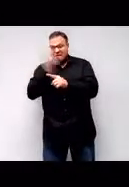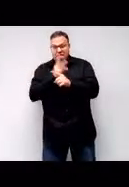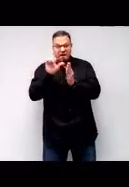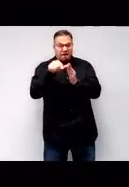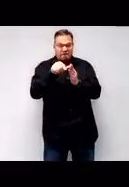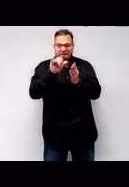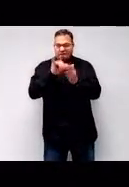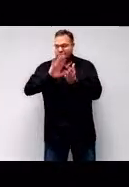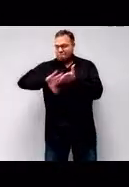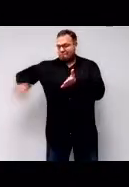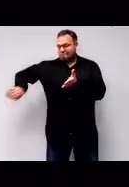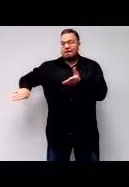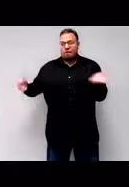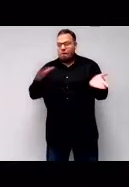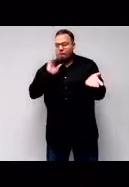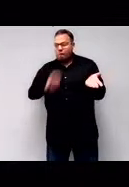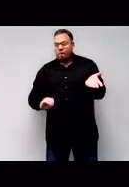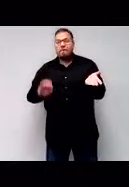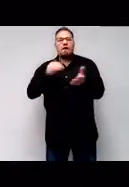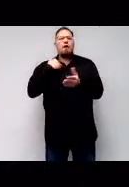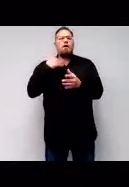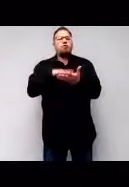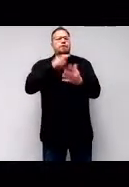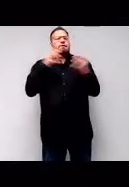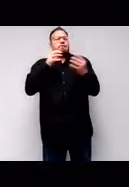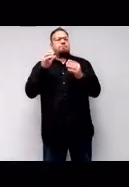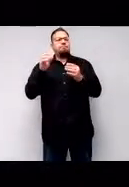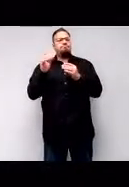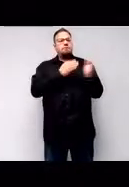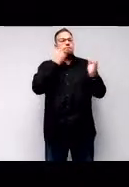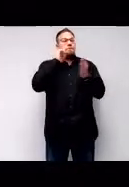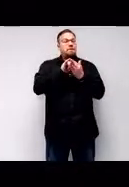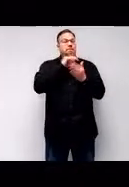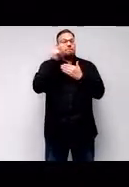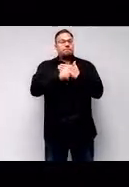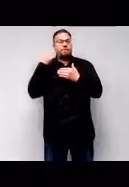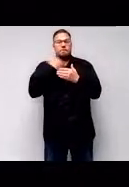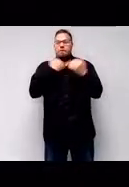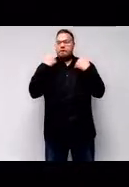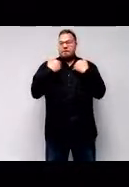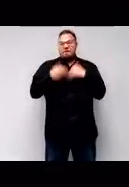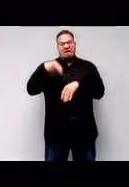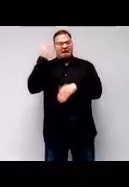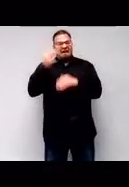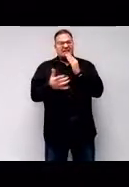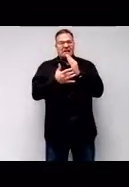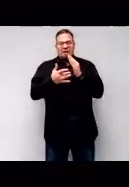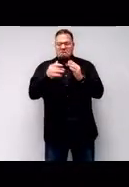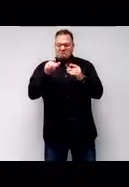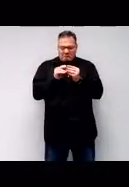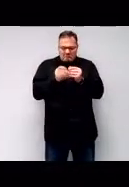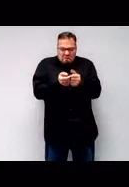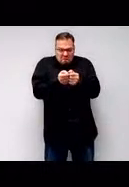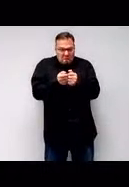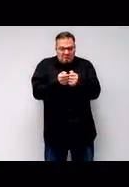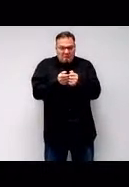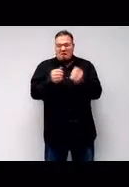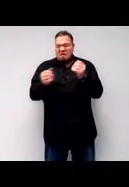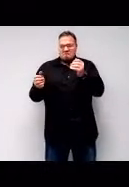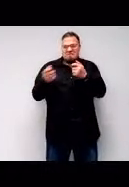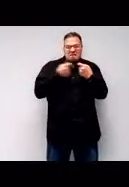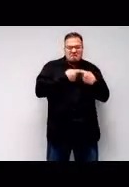lot in planning for this program. We have the latest high-tech programming, microcontrollers, electronics, mission planning, and